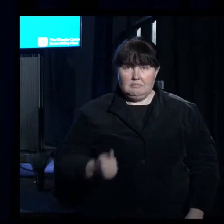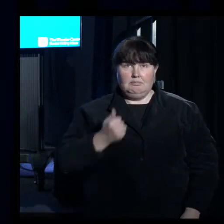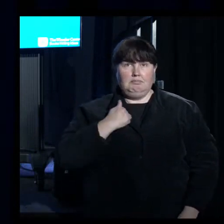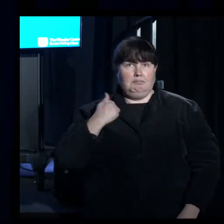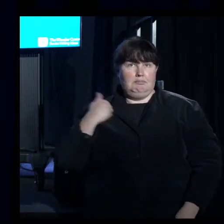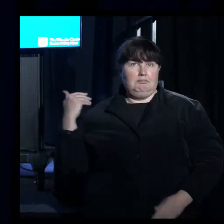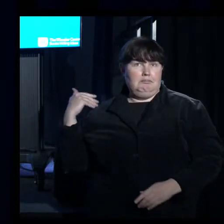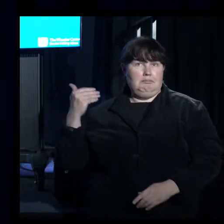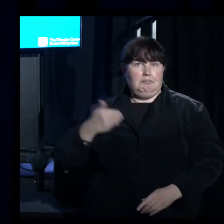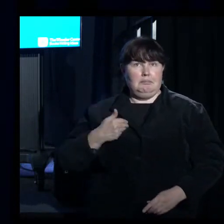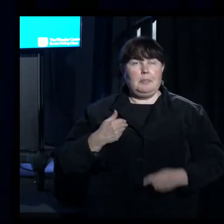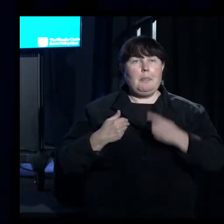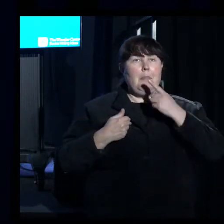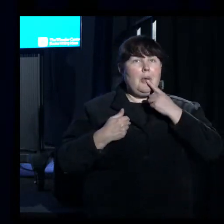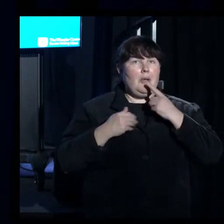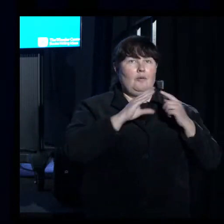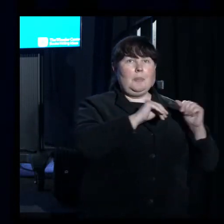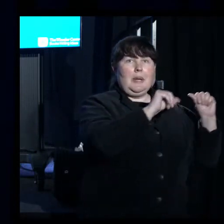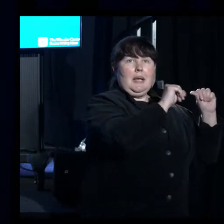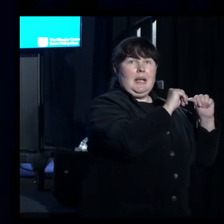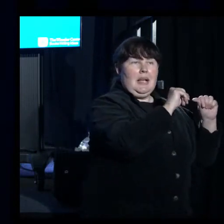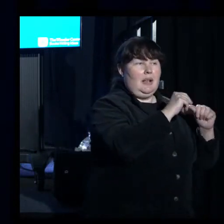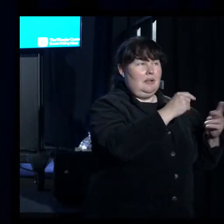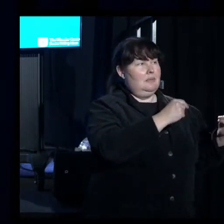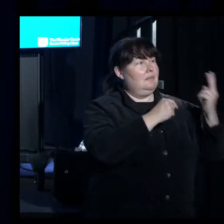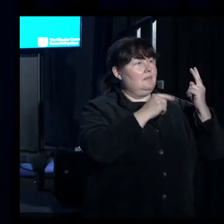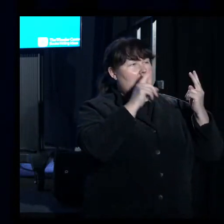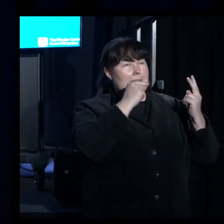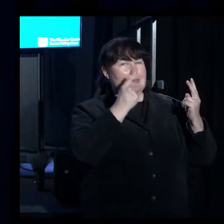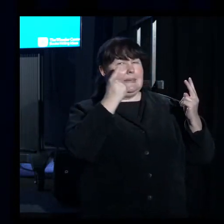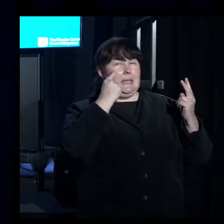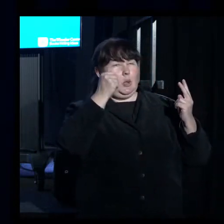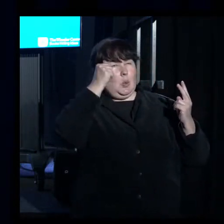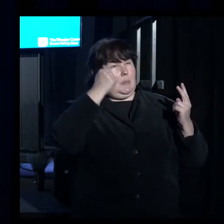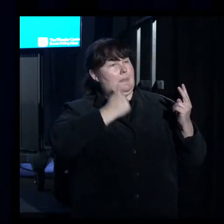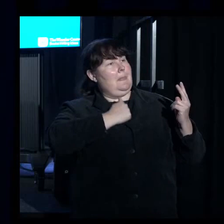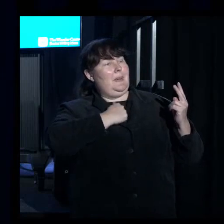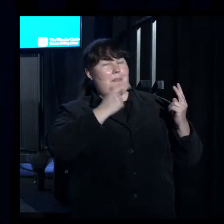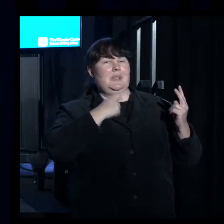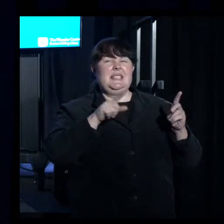said she would have known me anywhere by my sister's eyes. Thank you.